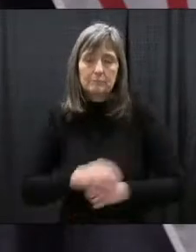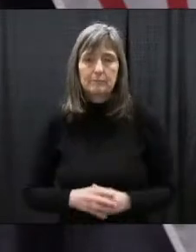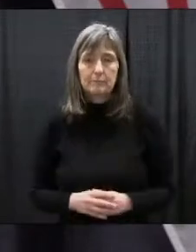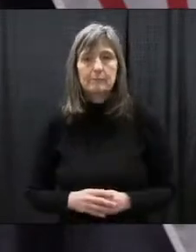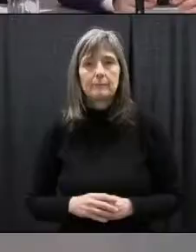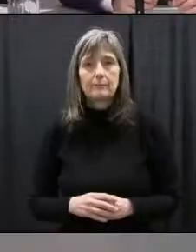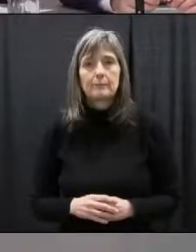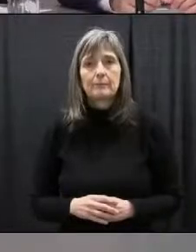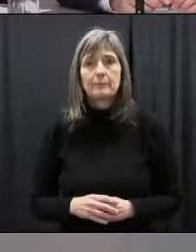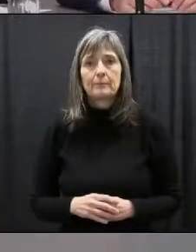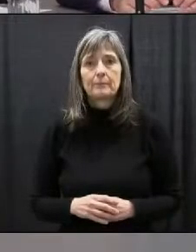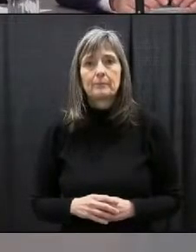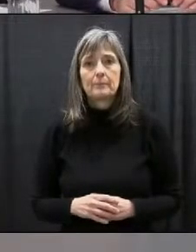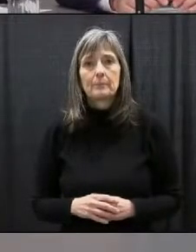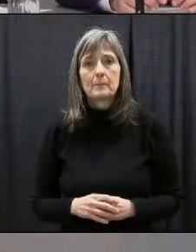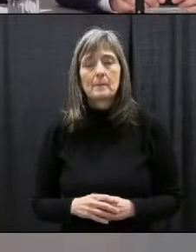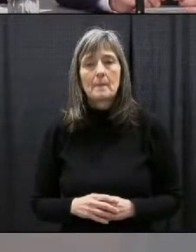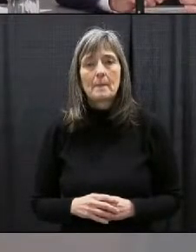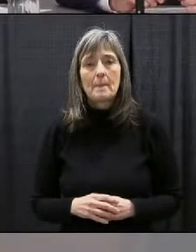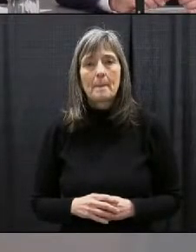infection.